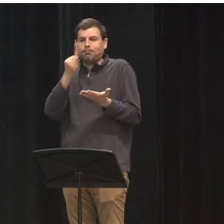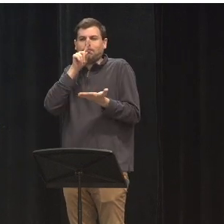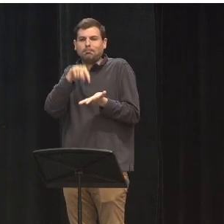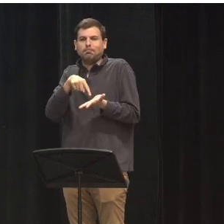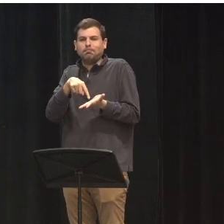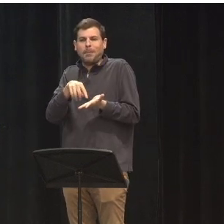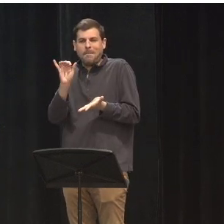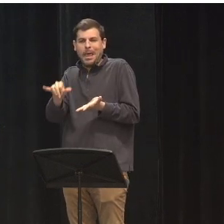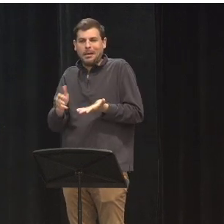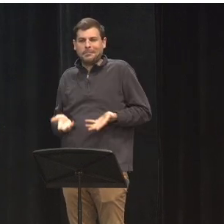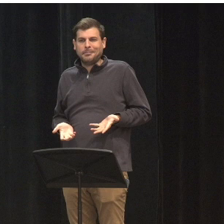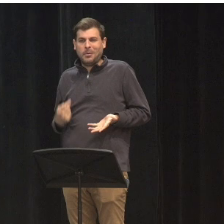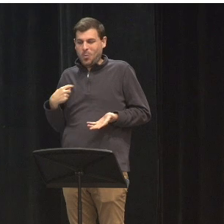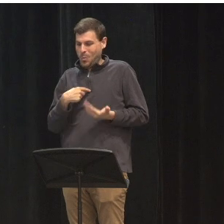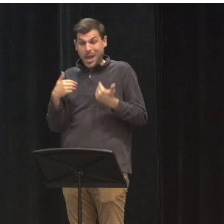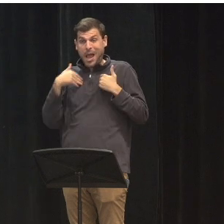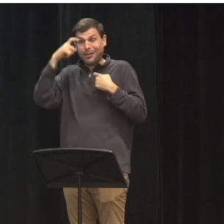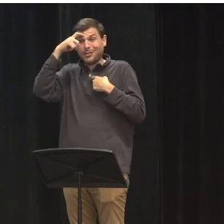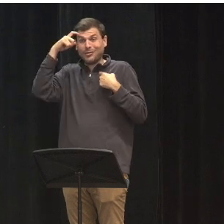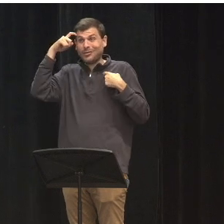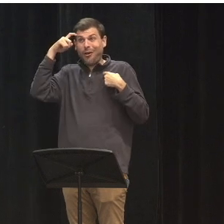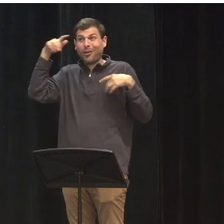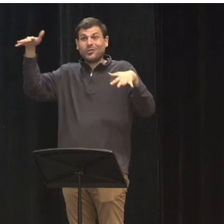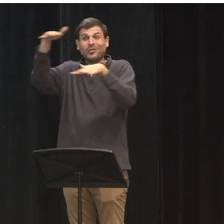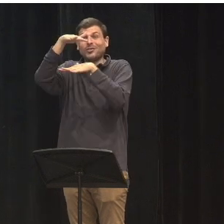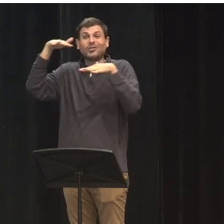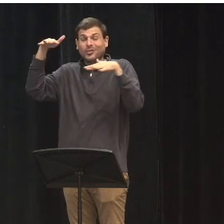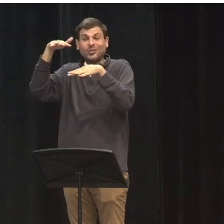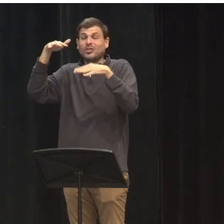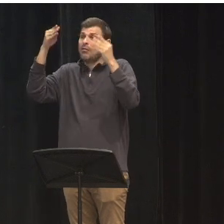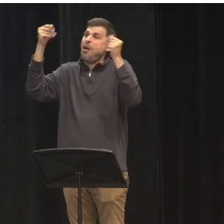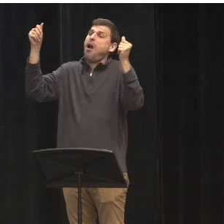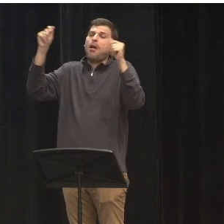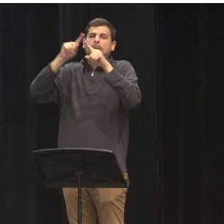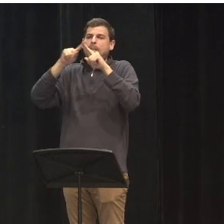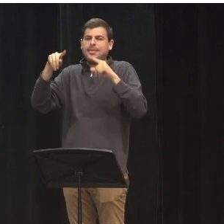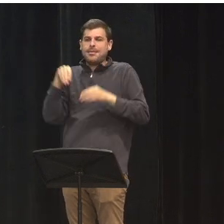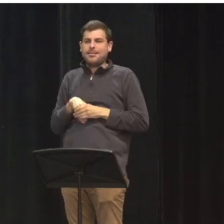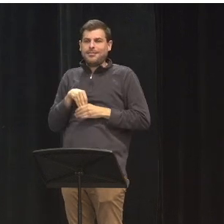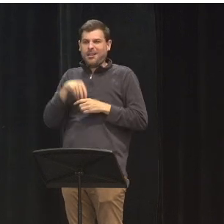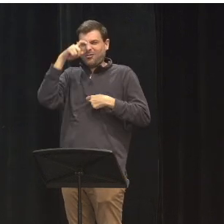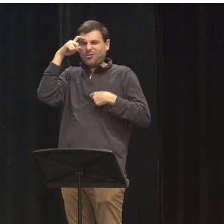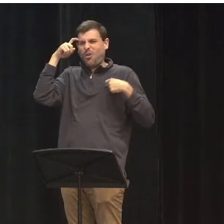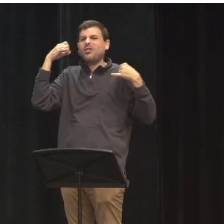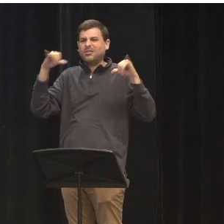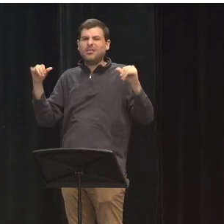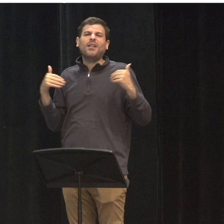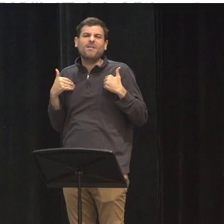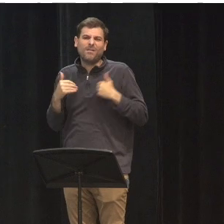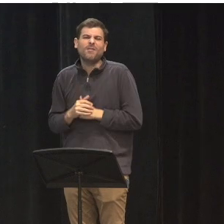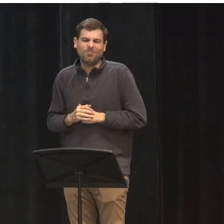And that the scars are gone, you know, not visible, but the trauma is still very present. And we were